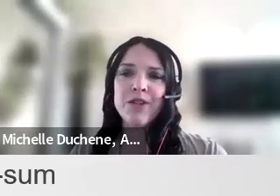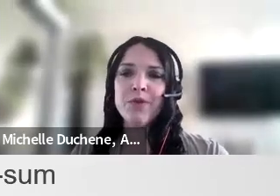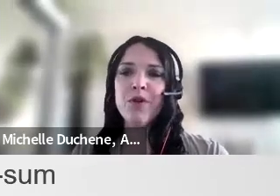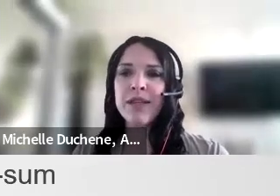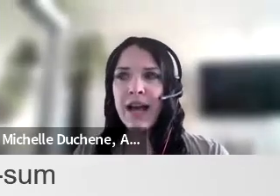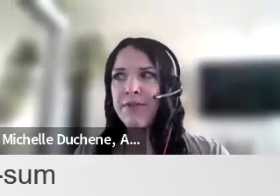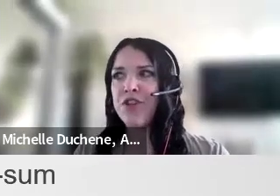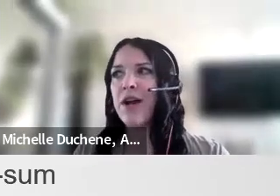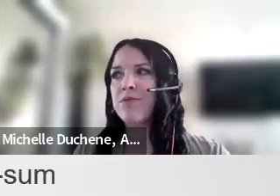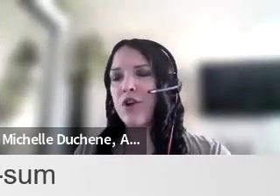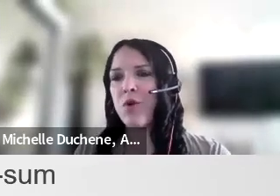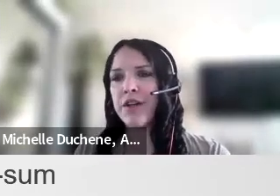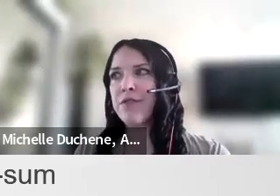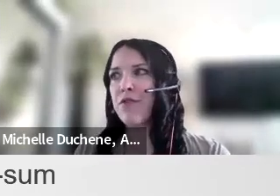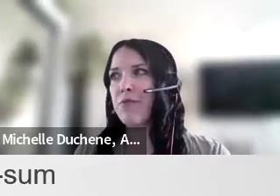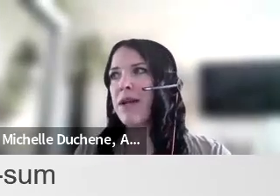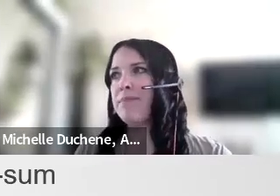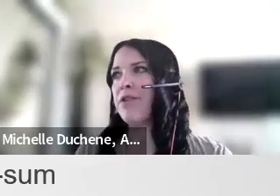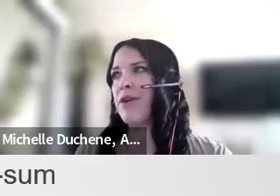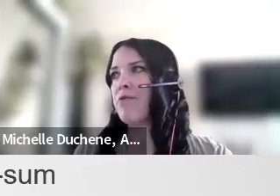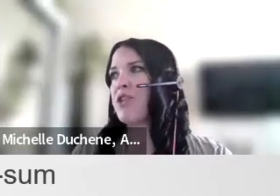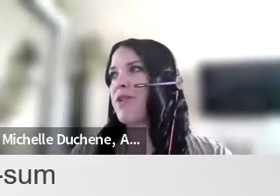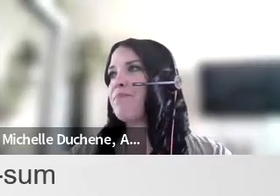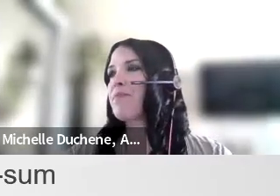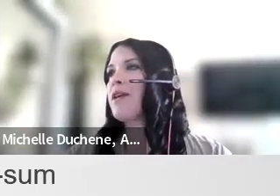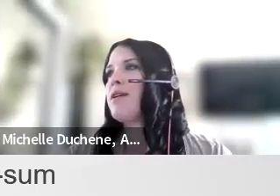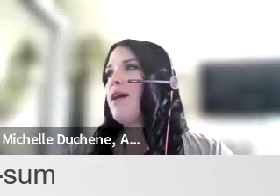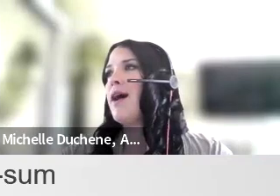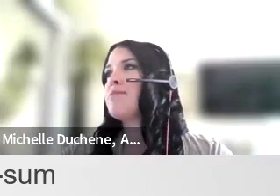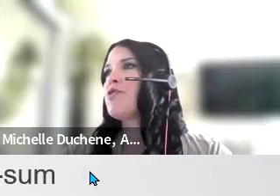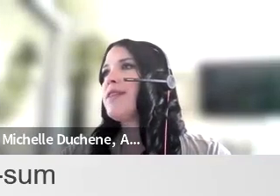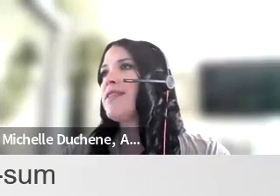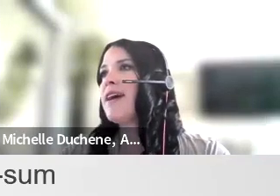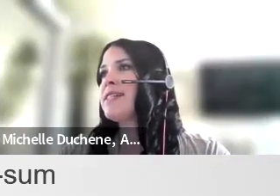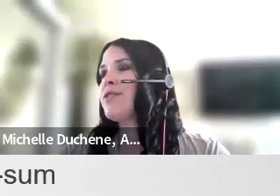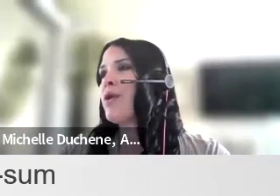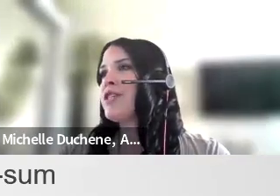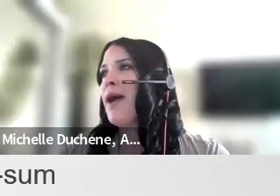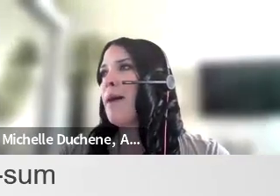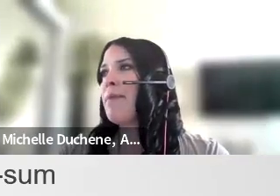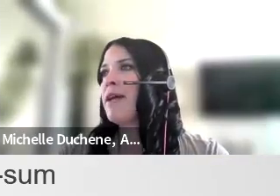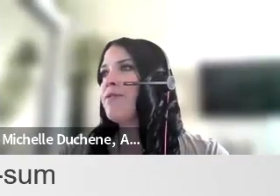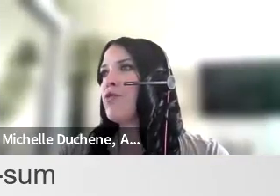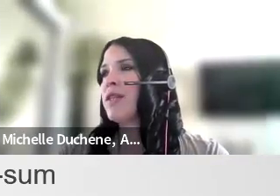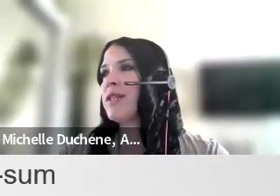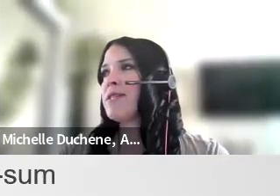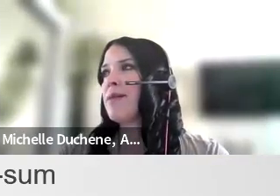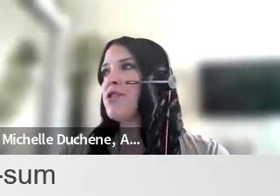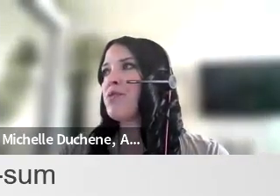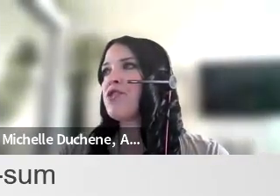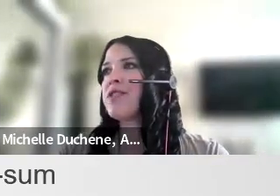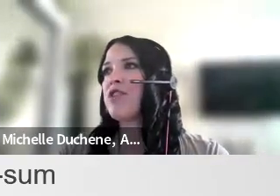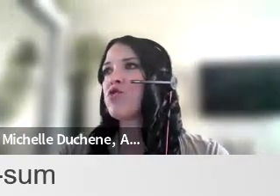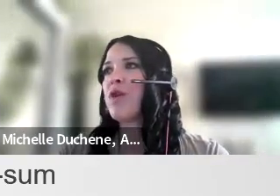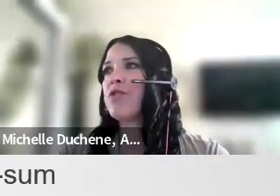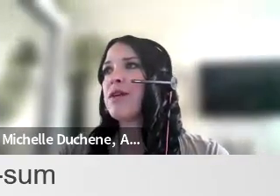provider directory will go live and you guys will go on and confirm and update your information. So the way that is going to happen for the one lump sum,